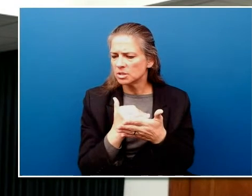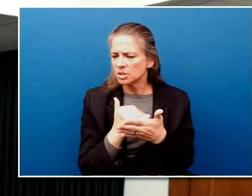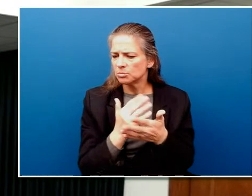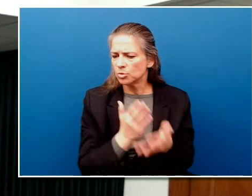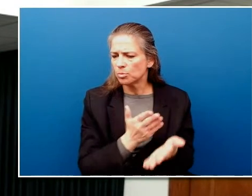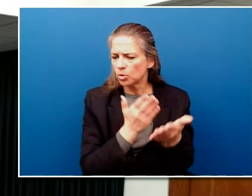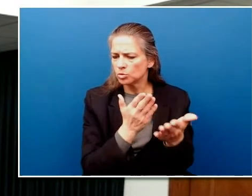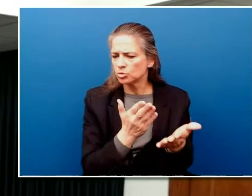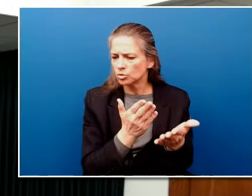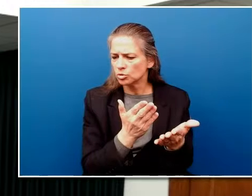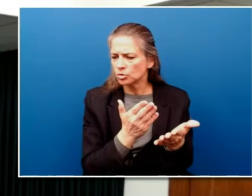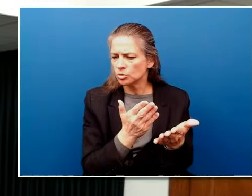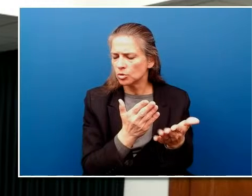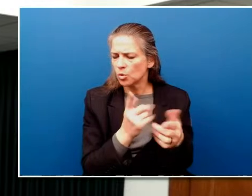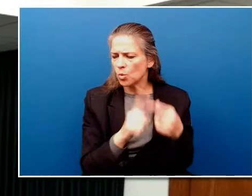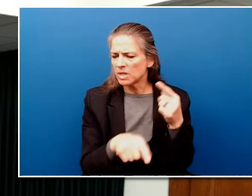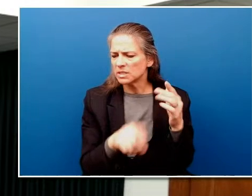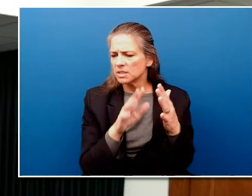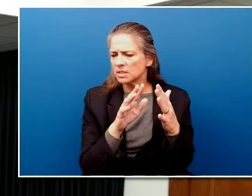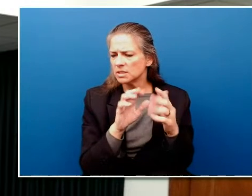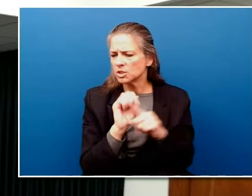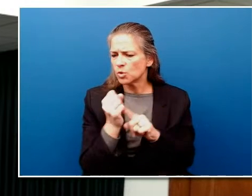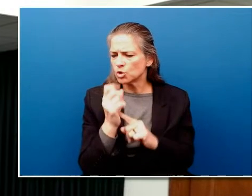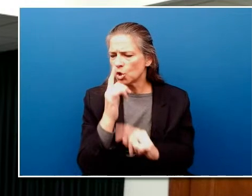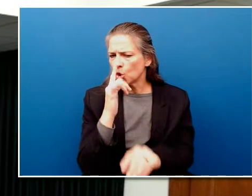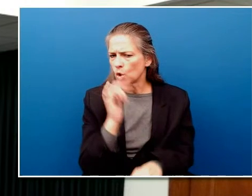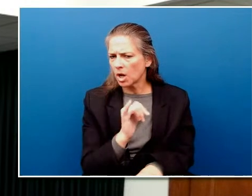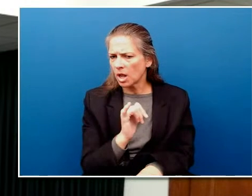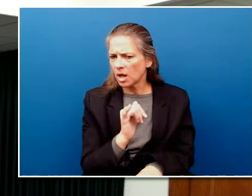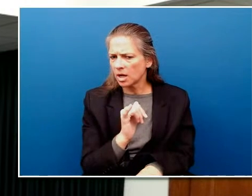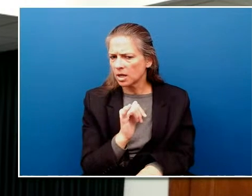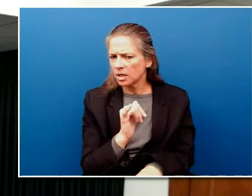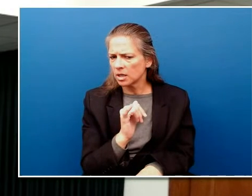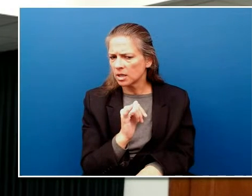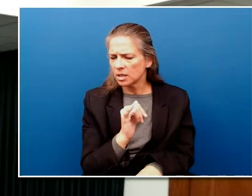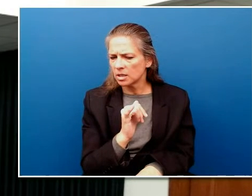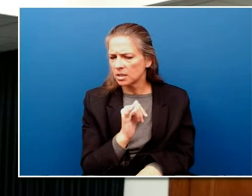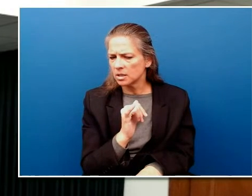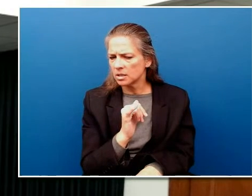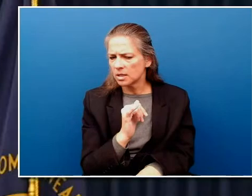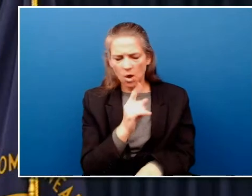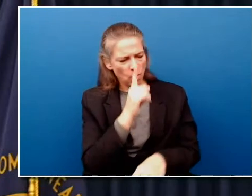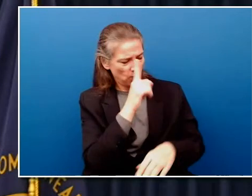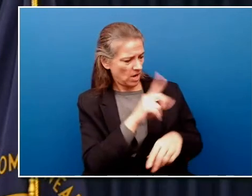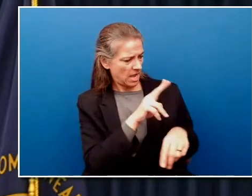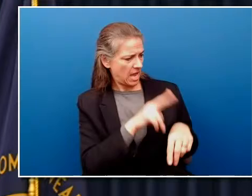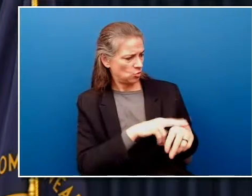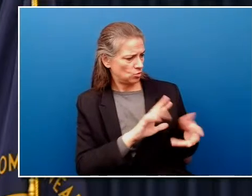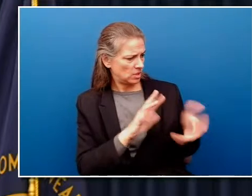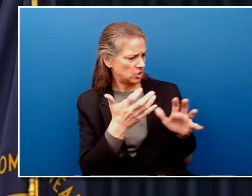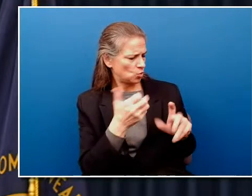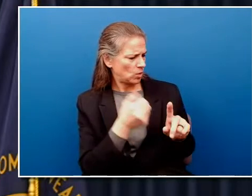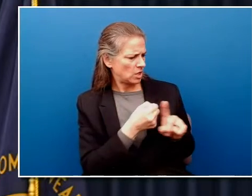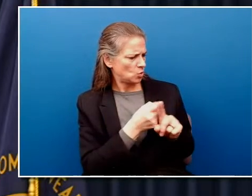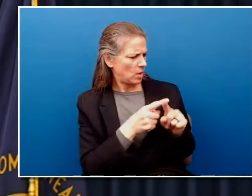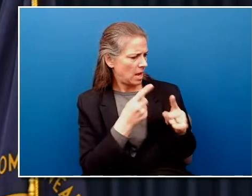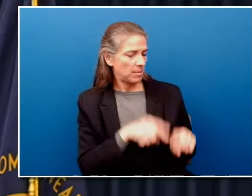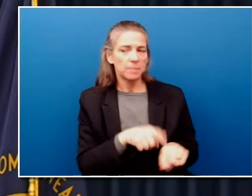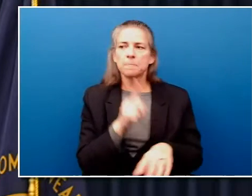What does the situation look like when Kentucky hits that limit and a natural disaster hits? What happens? That's a great